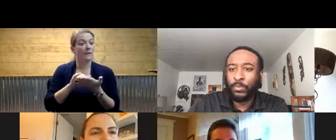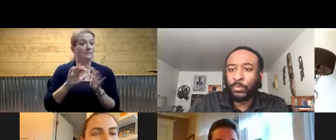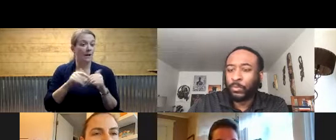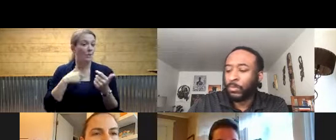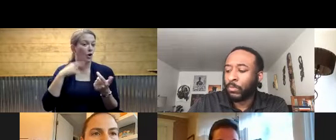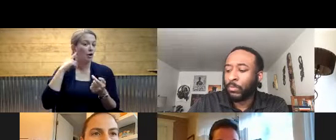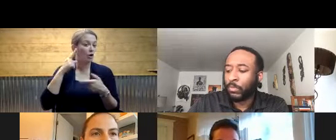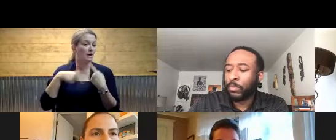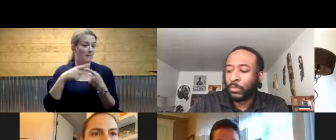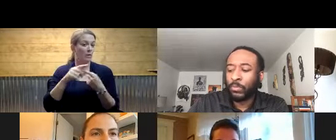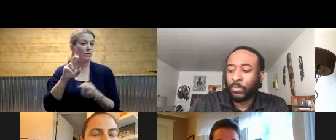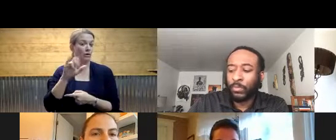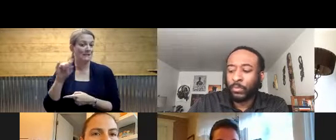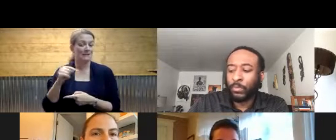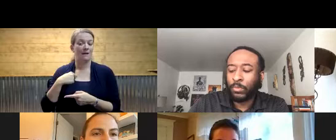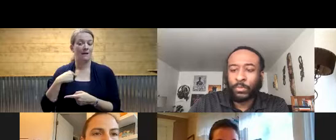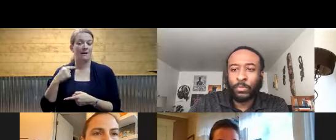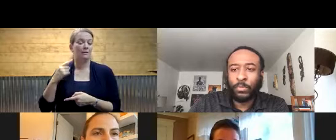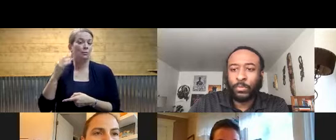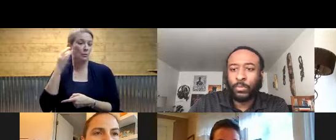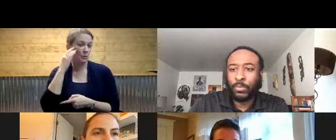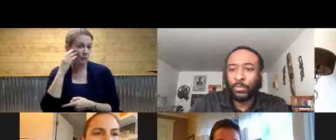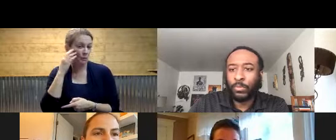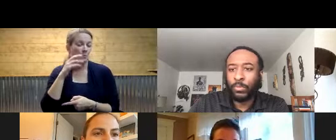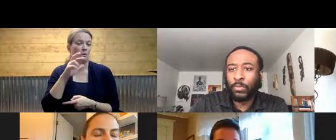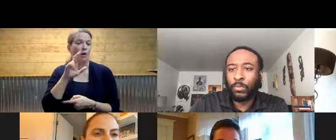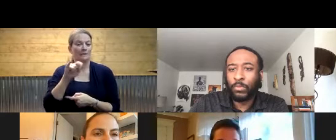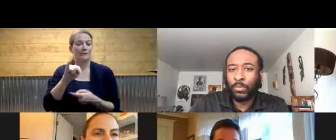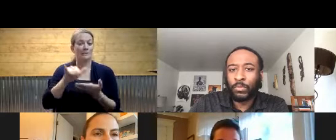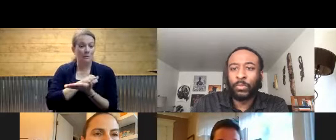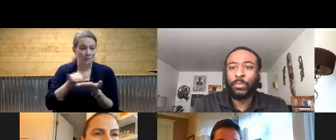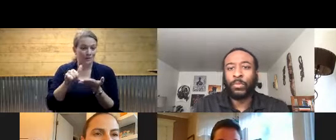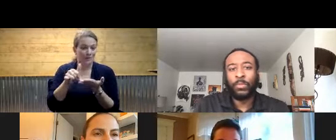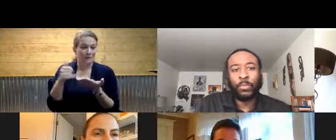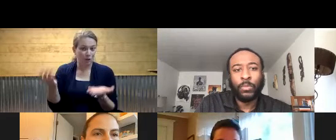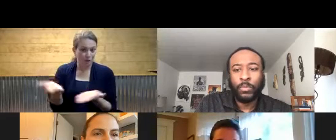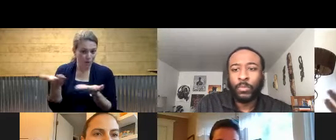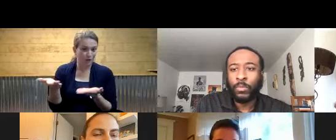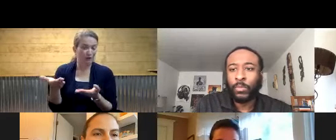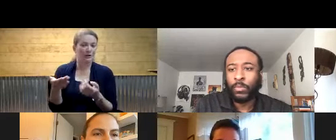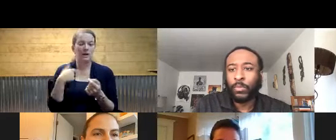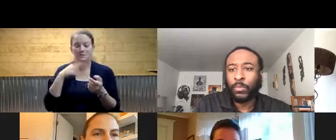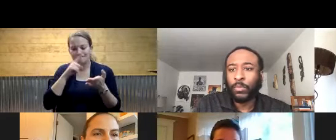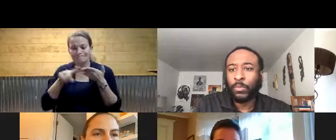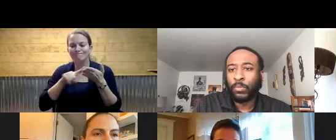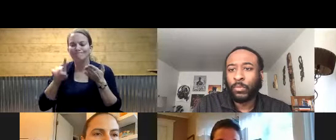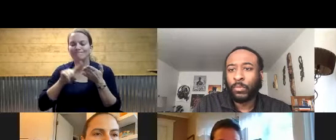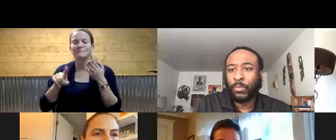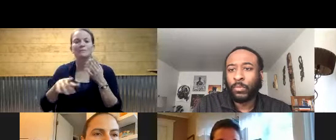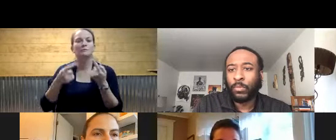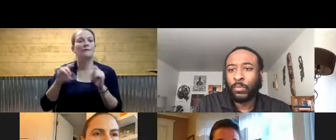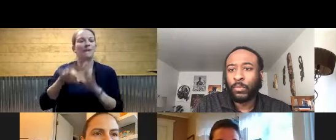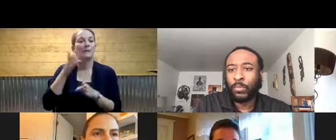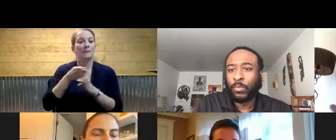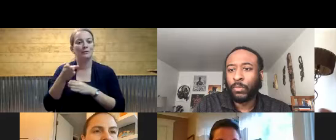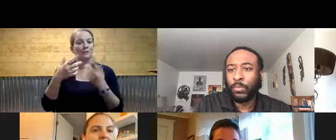that there was a New York campus. That was, initially when I was like looking up at mechanical engineering, that's what I thought